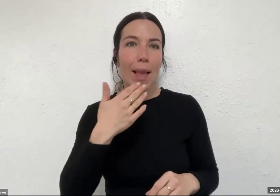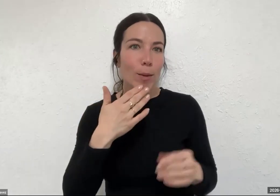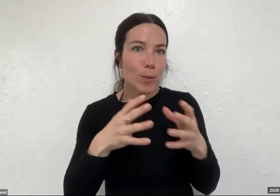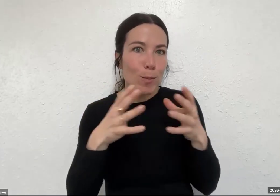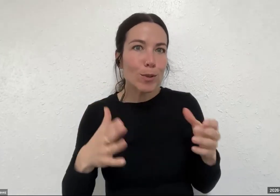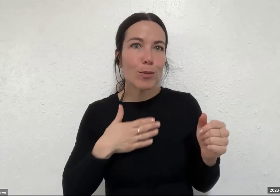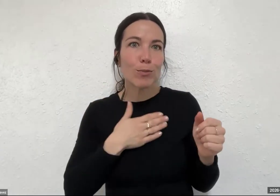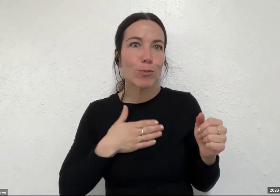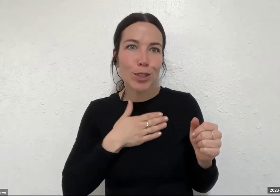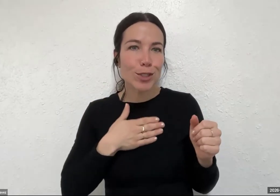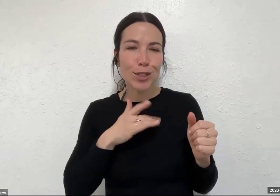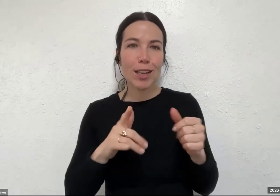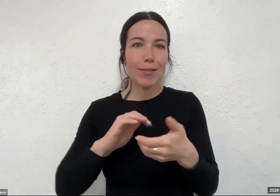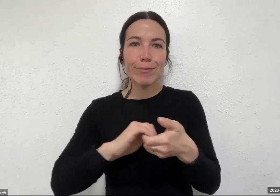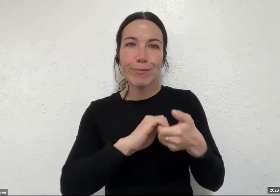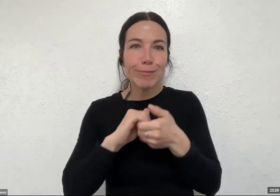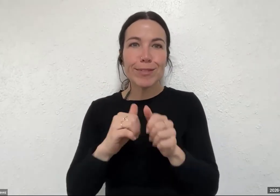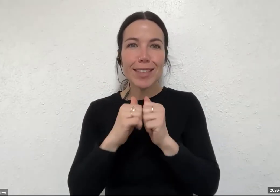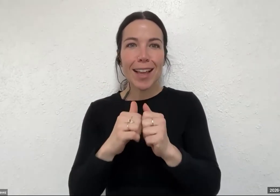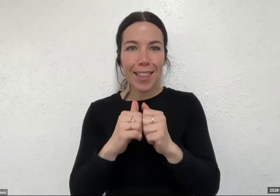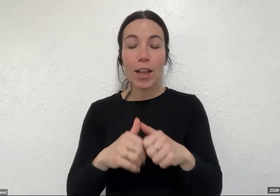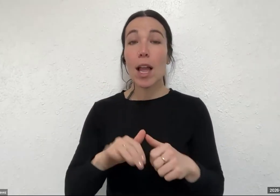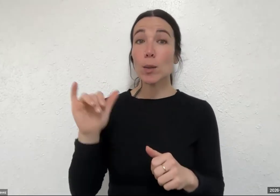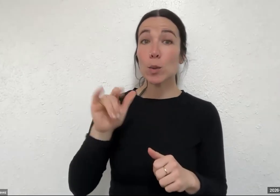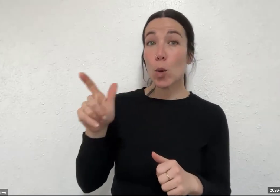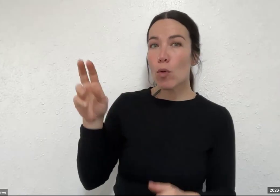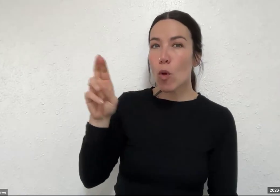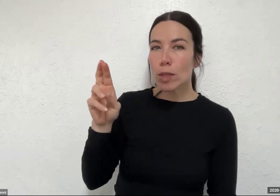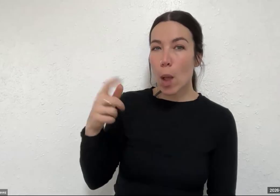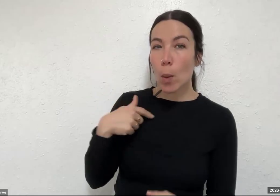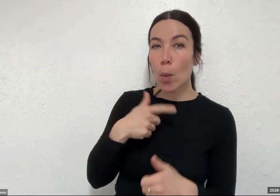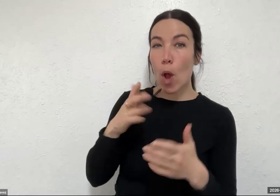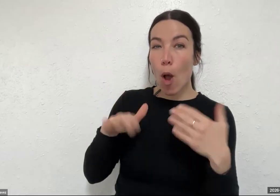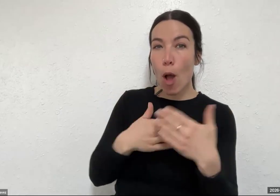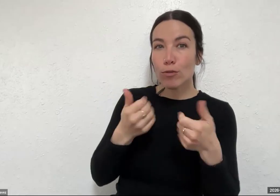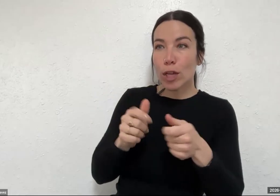this can together. and we can all work on trying to get Roseanne to Italy as well.